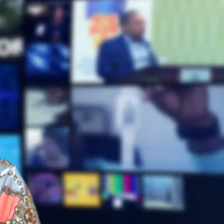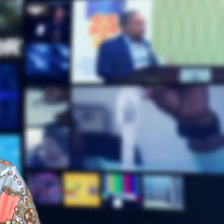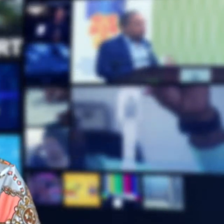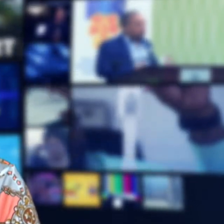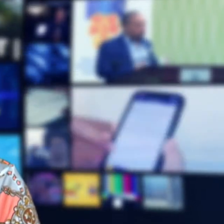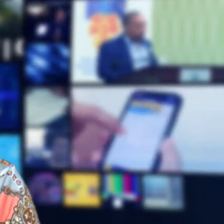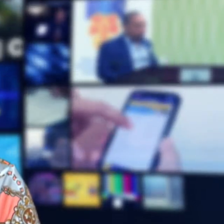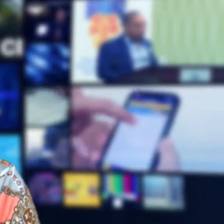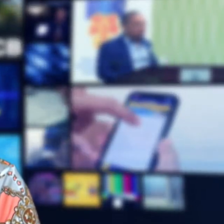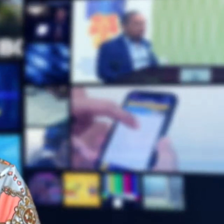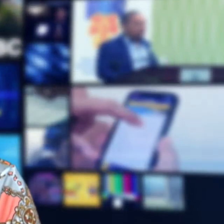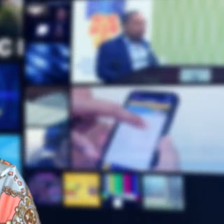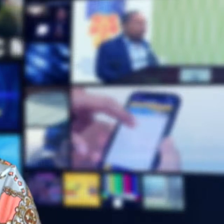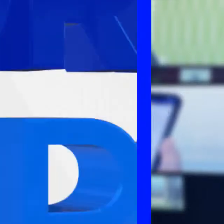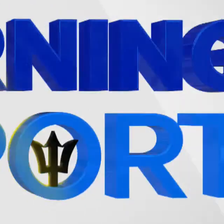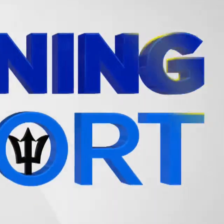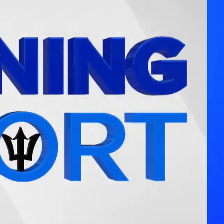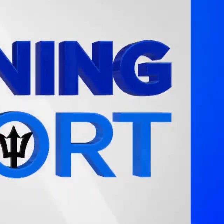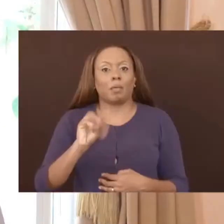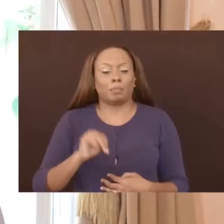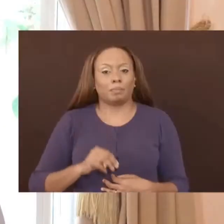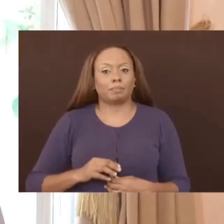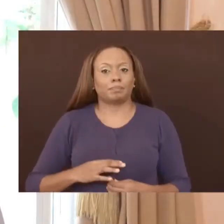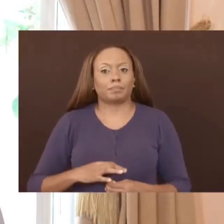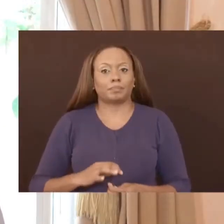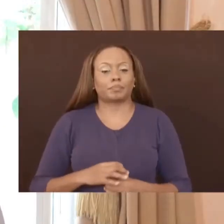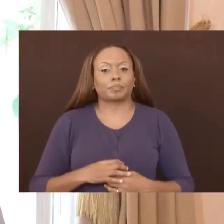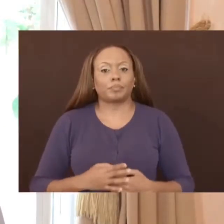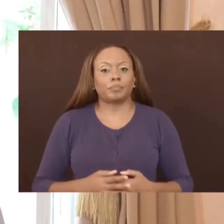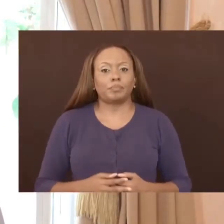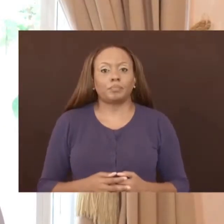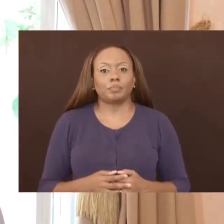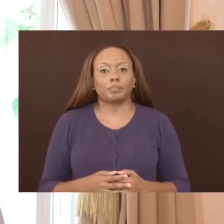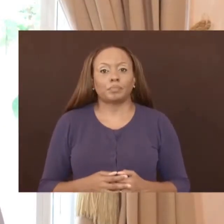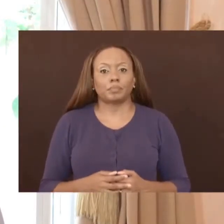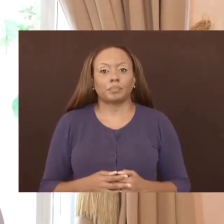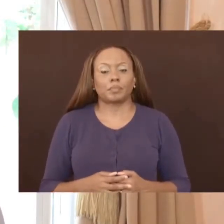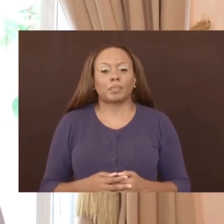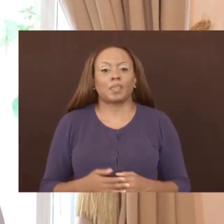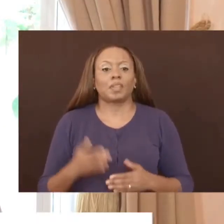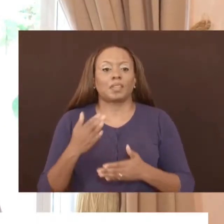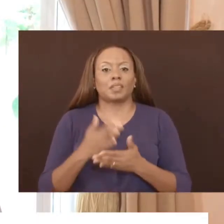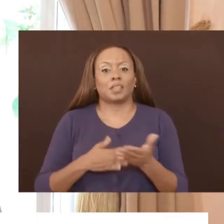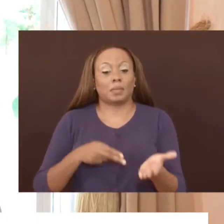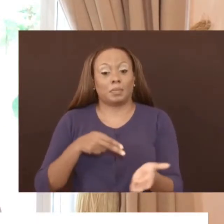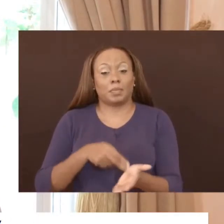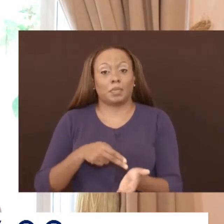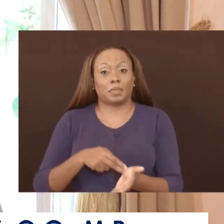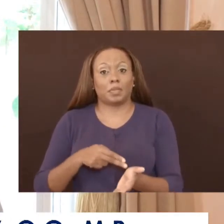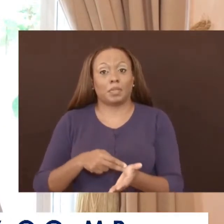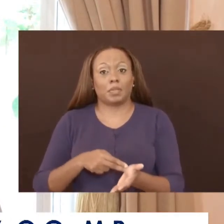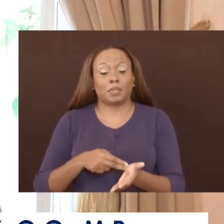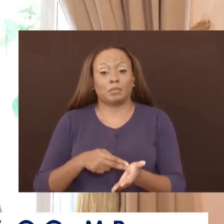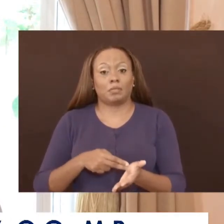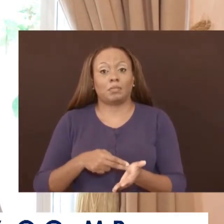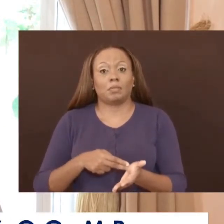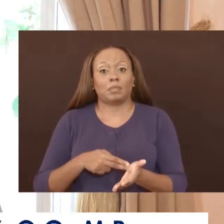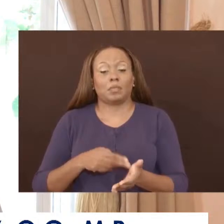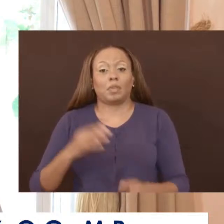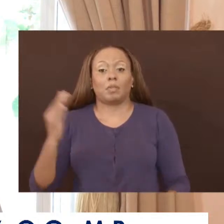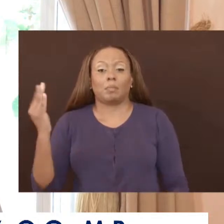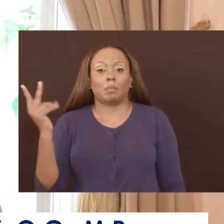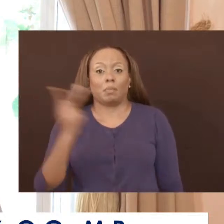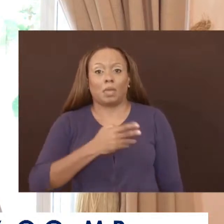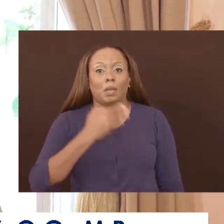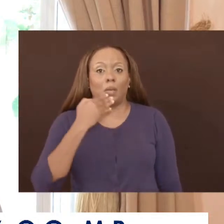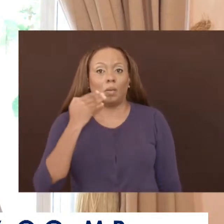a sister Caribbean island. We will lose some of the nurses next week, going back on holiday. They